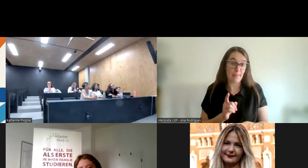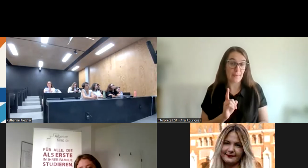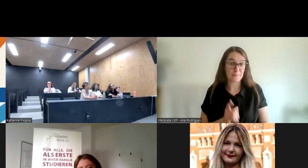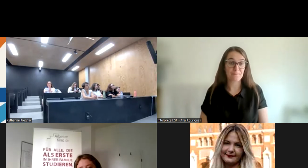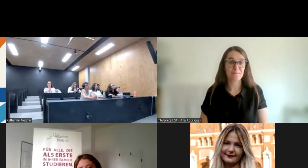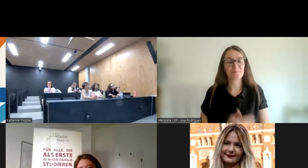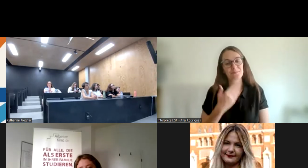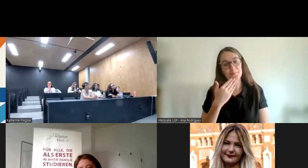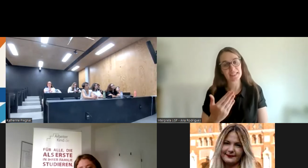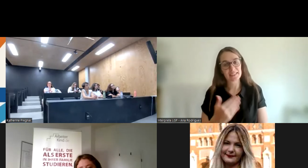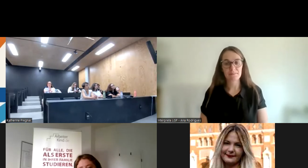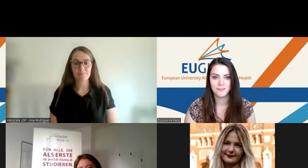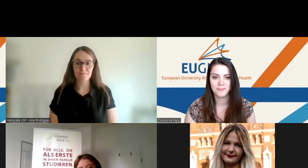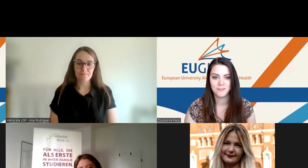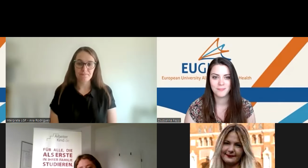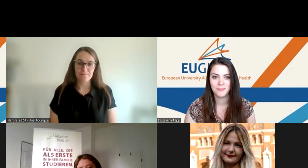Thanks.